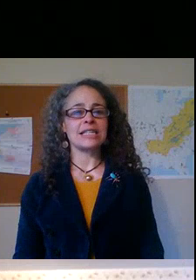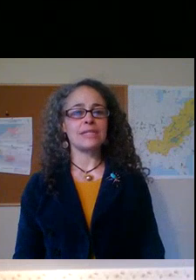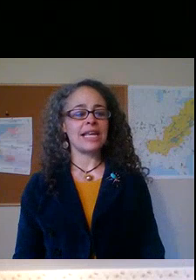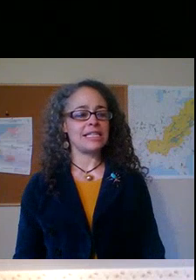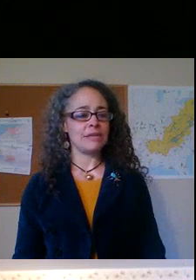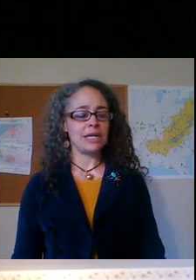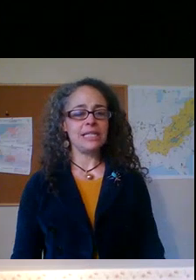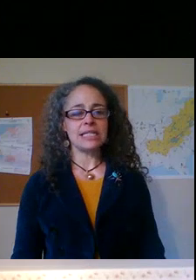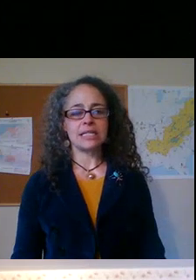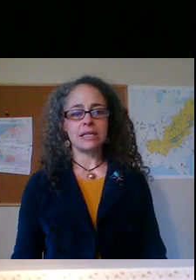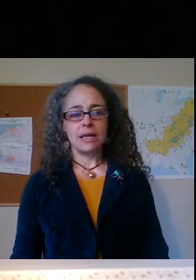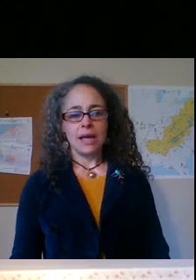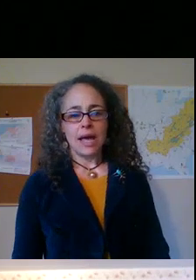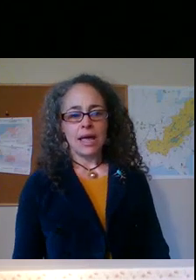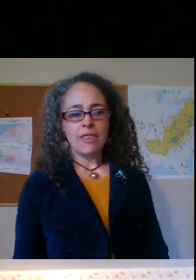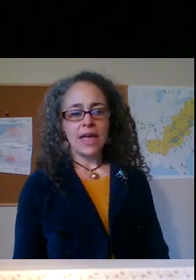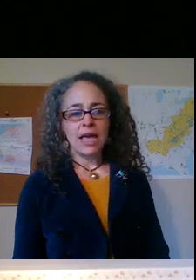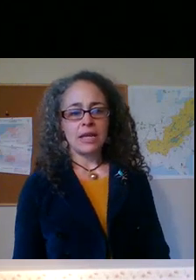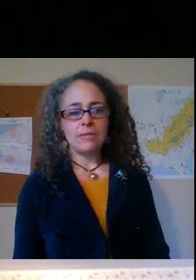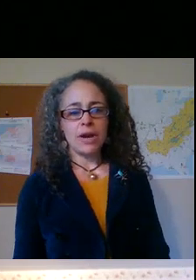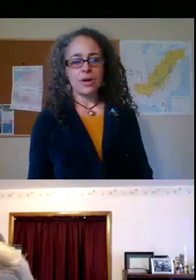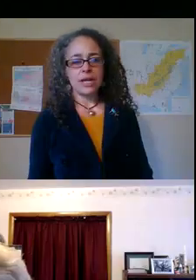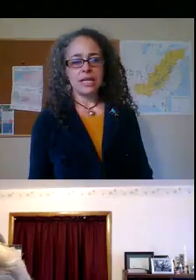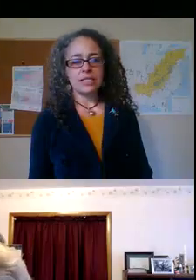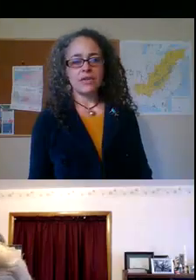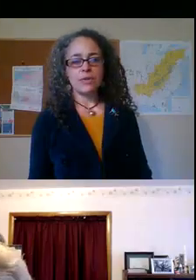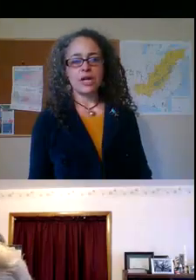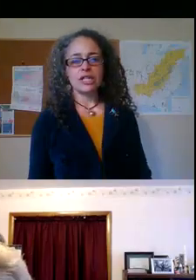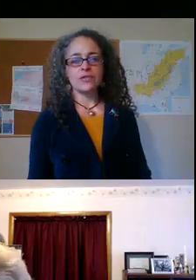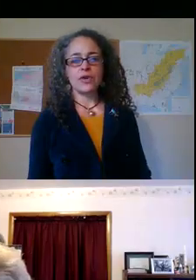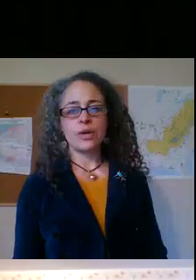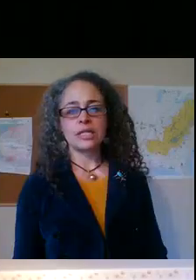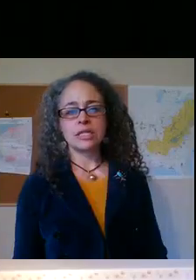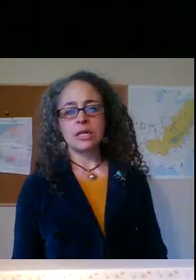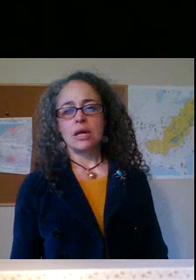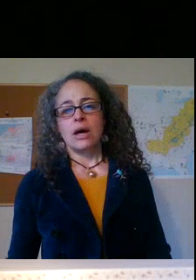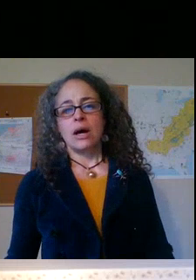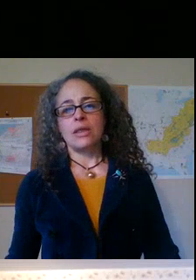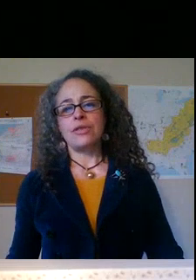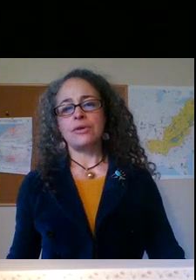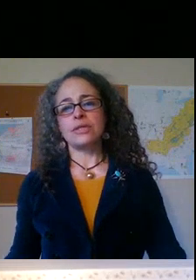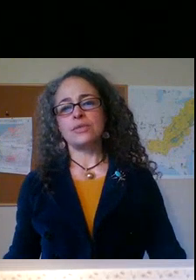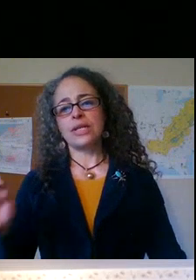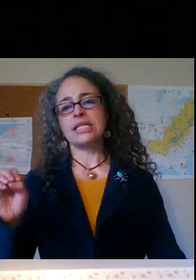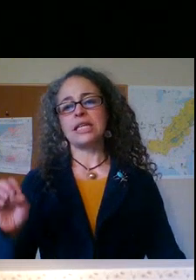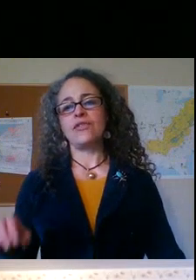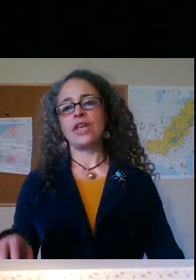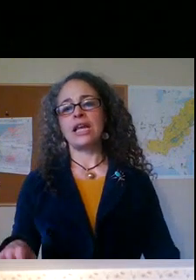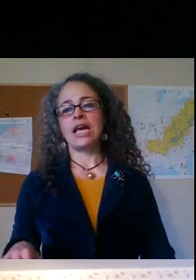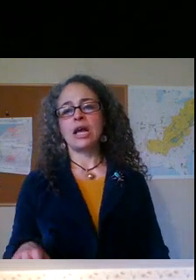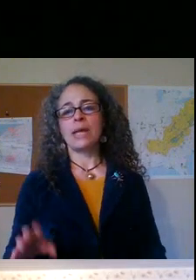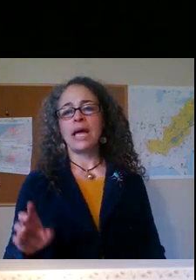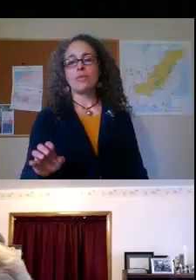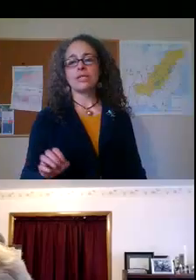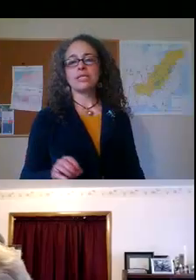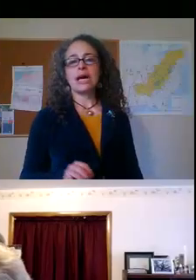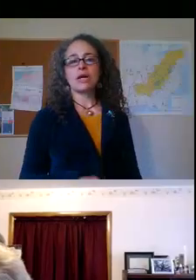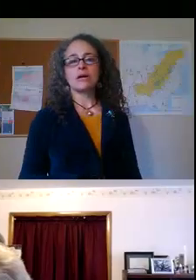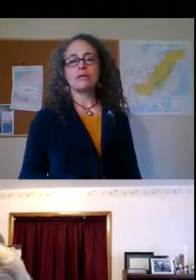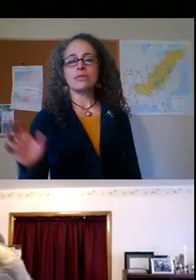can last up to 18 months. And then priority is given to projects focused on those with significant